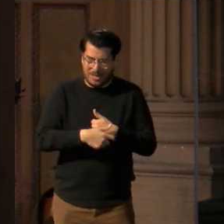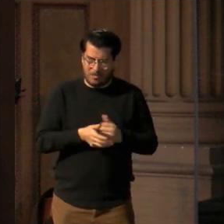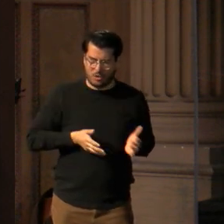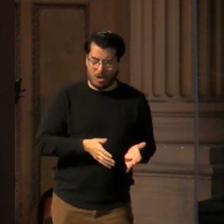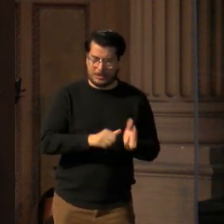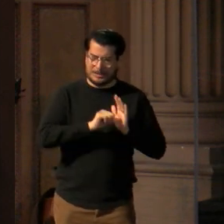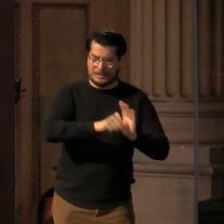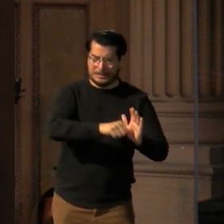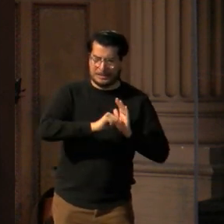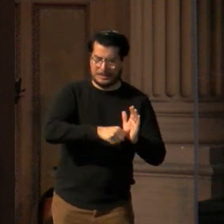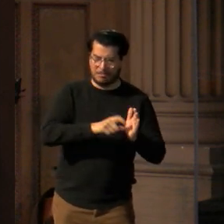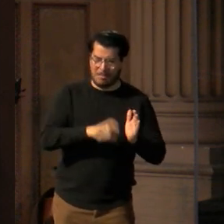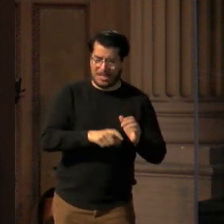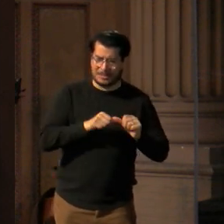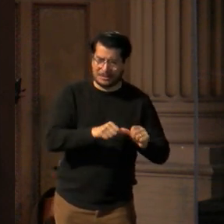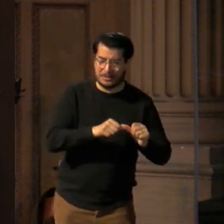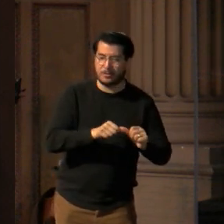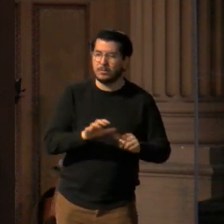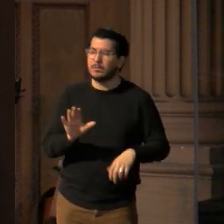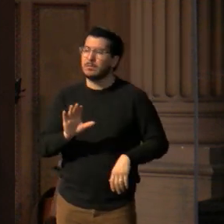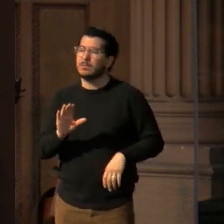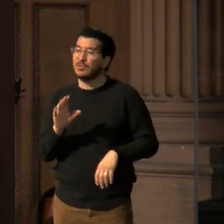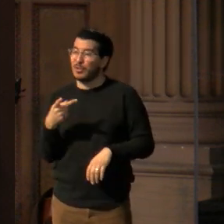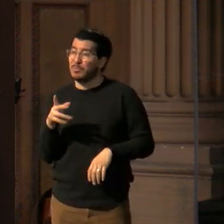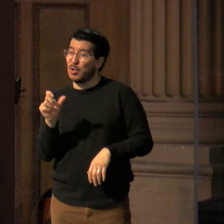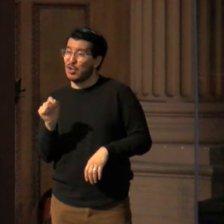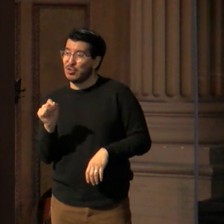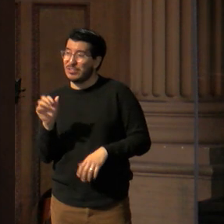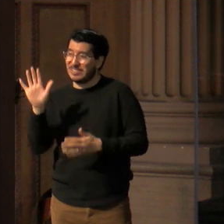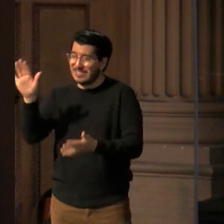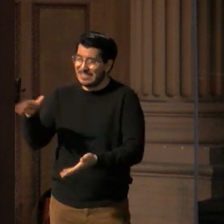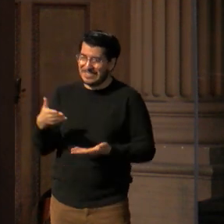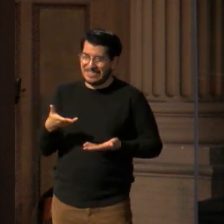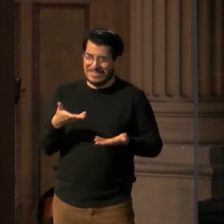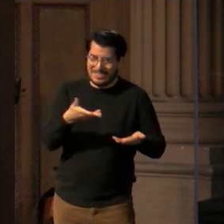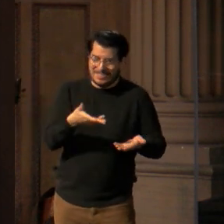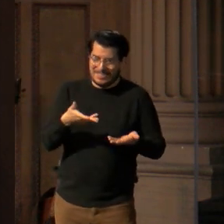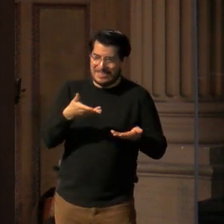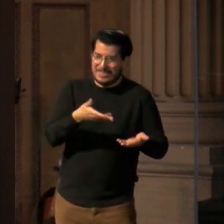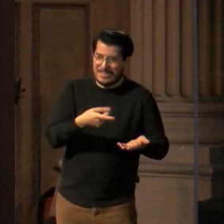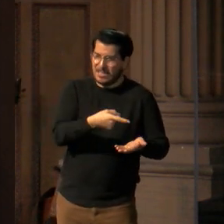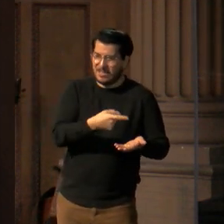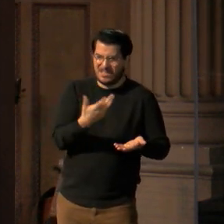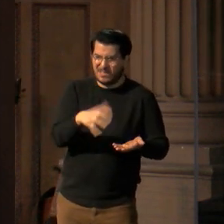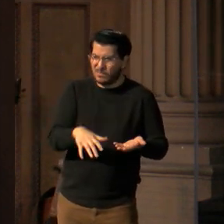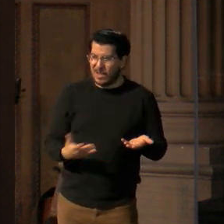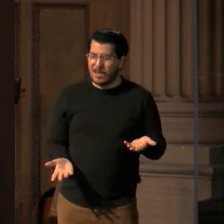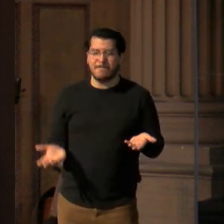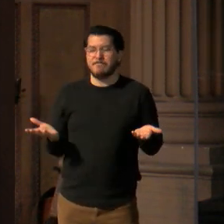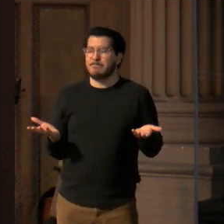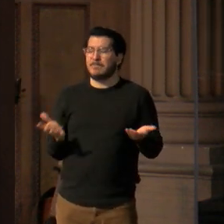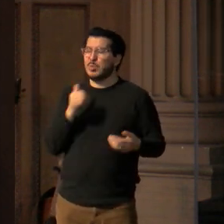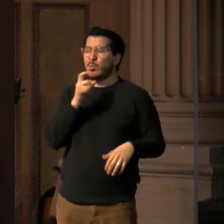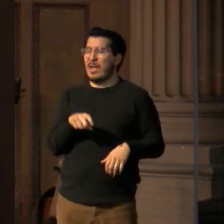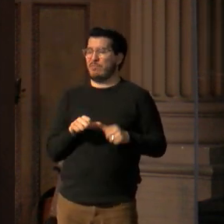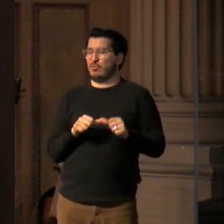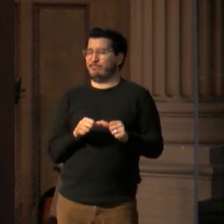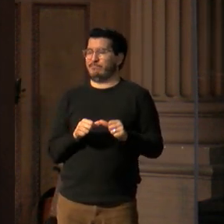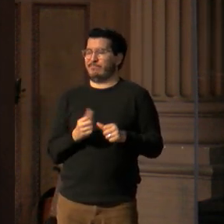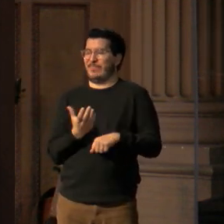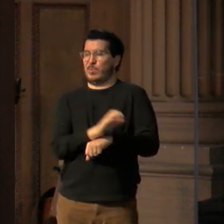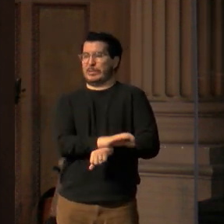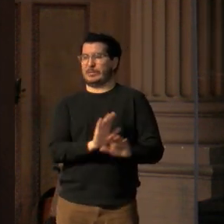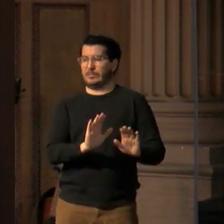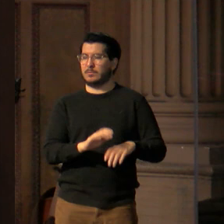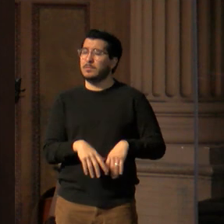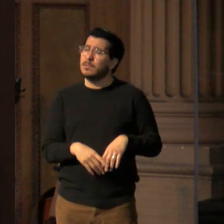to them. You don't cast your pearls before somebody who doesn't have an appetite for pearls. So as stay in